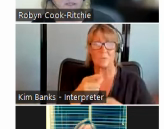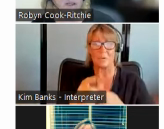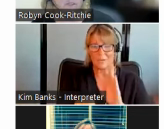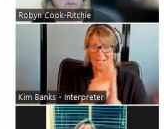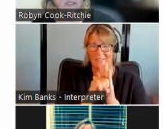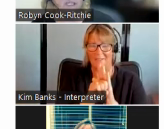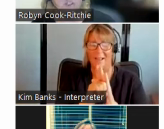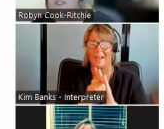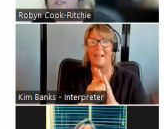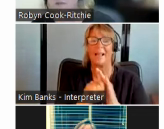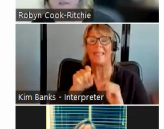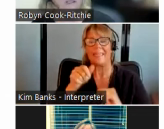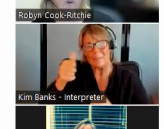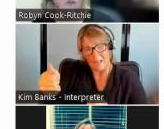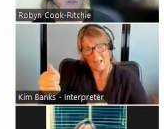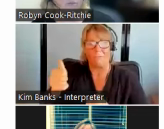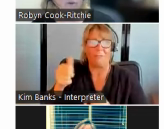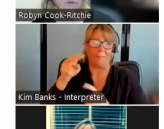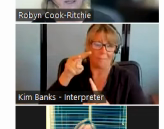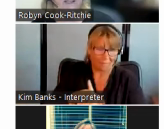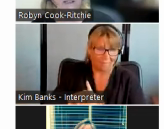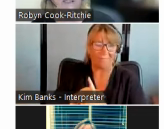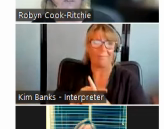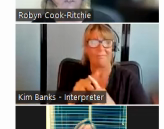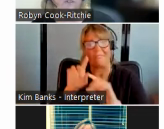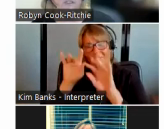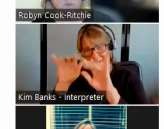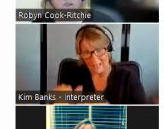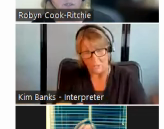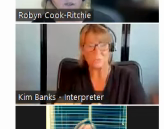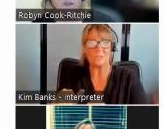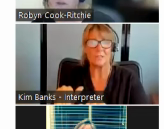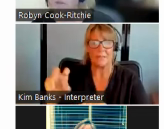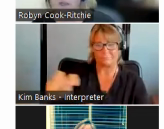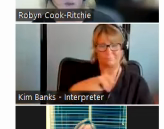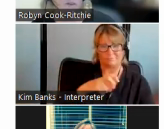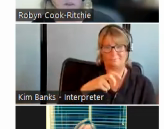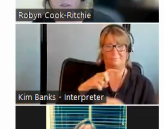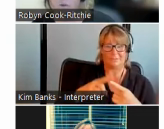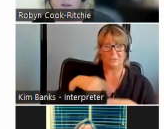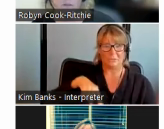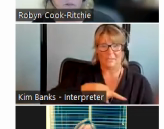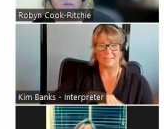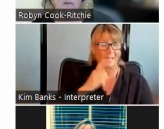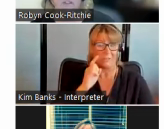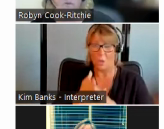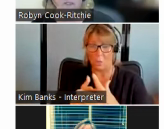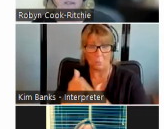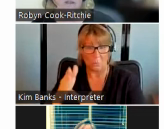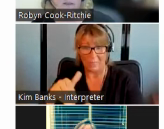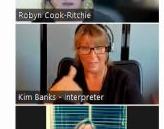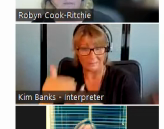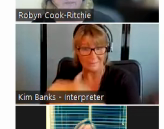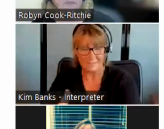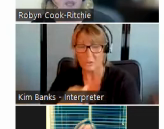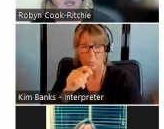identify self-service initiated because they've gone through the self-service portal. If they haven't, then you wouldn't